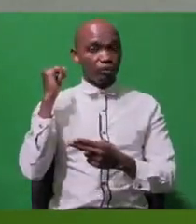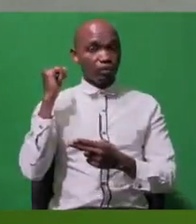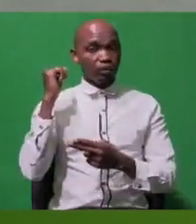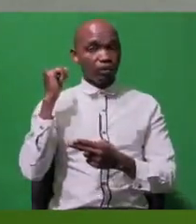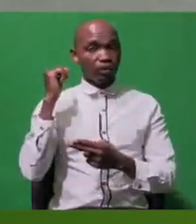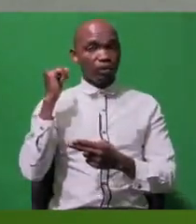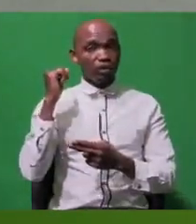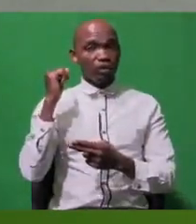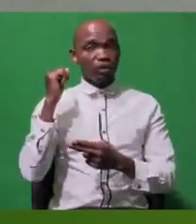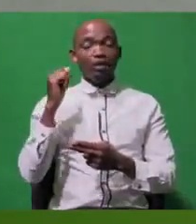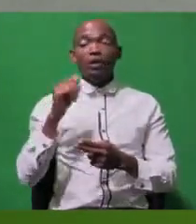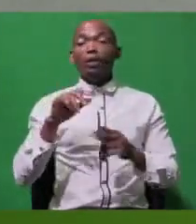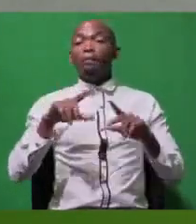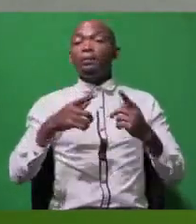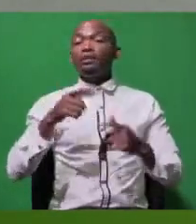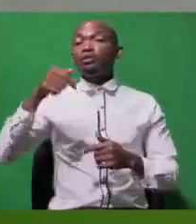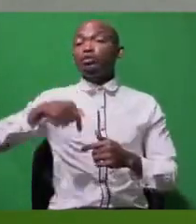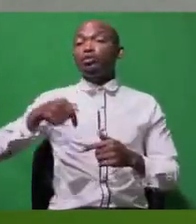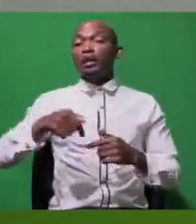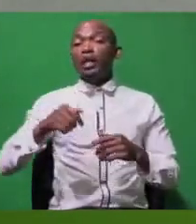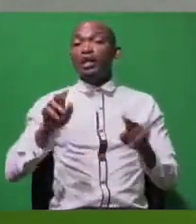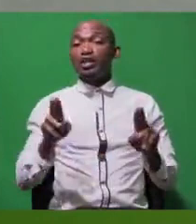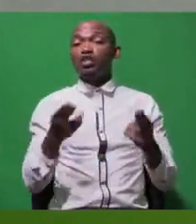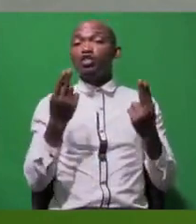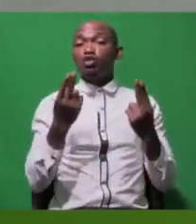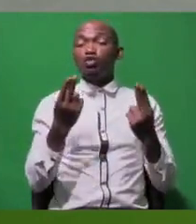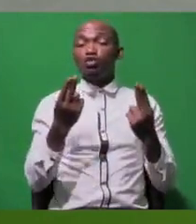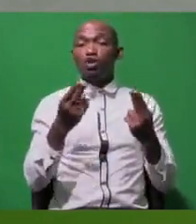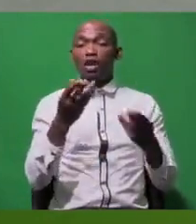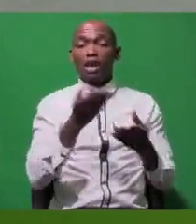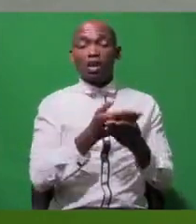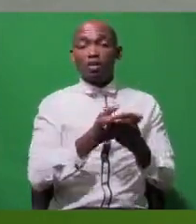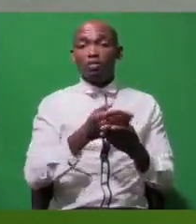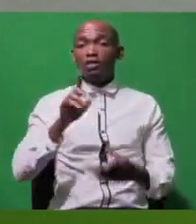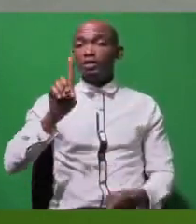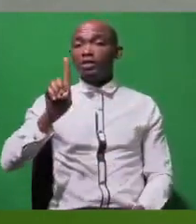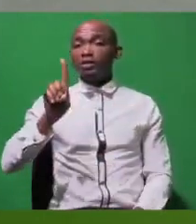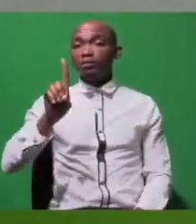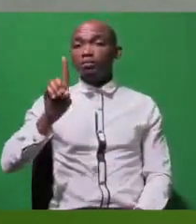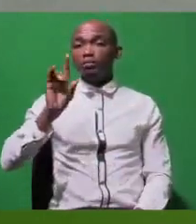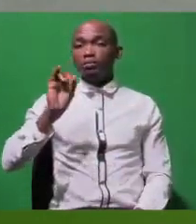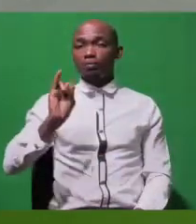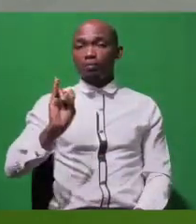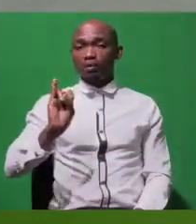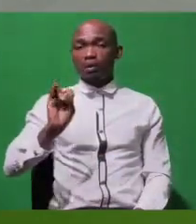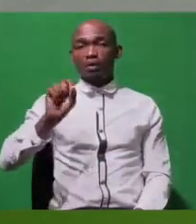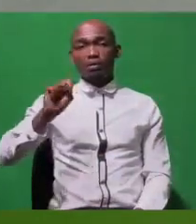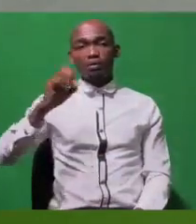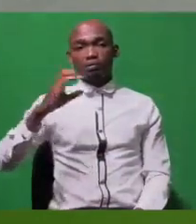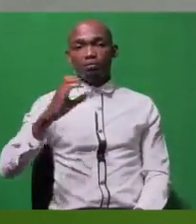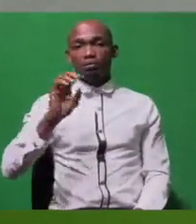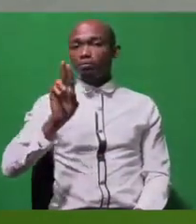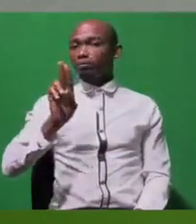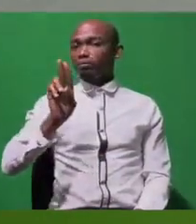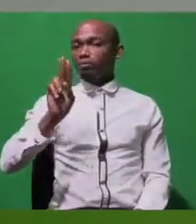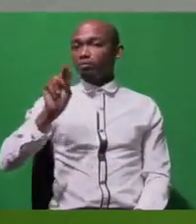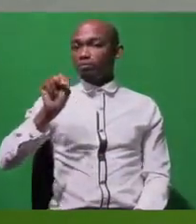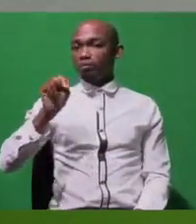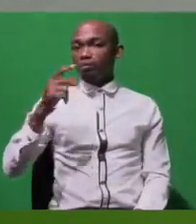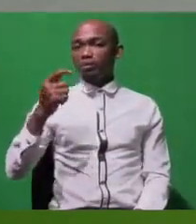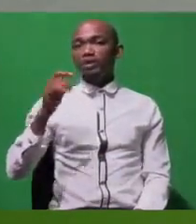Today, the new account is discount account. What is a discount?